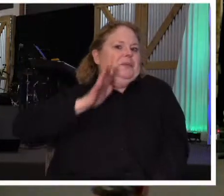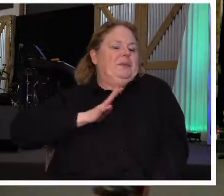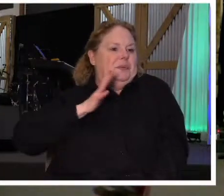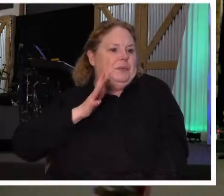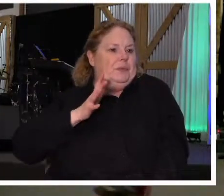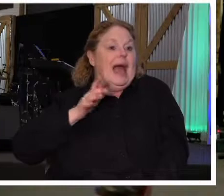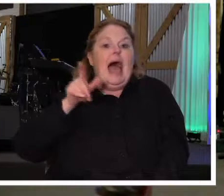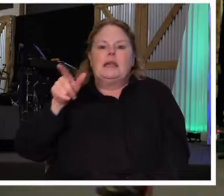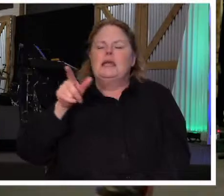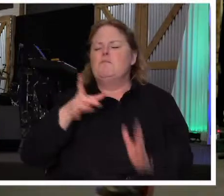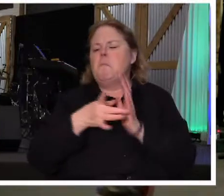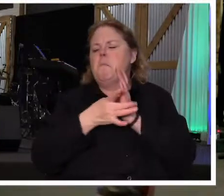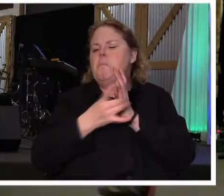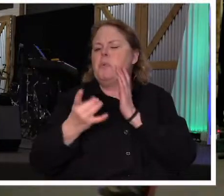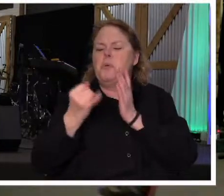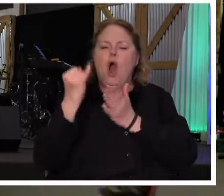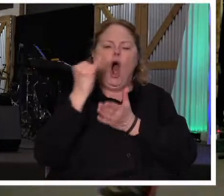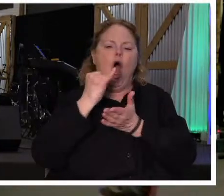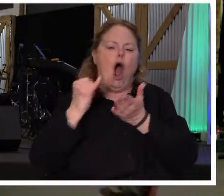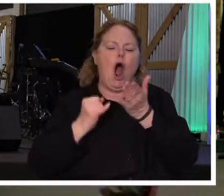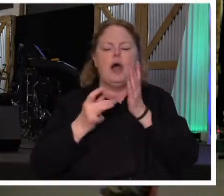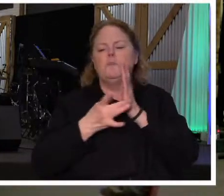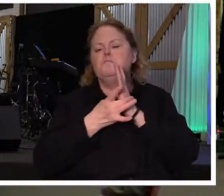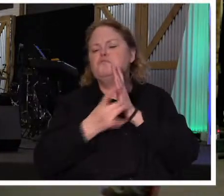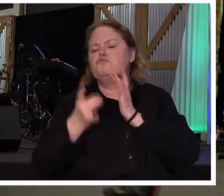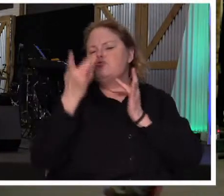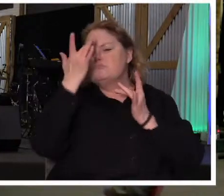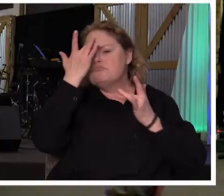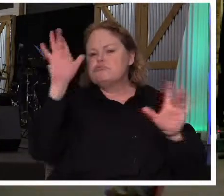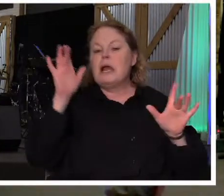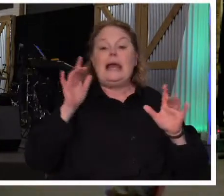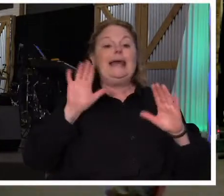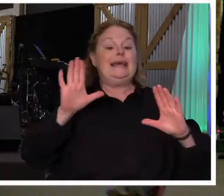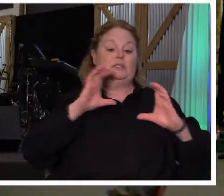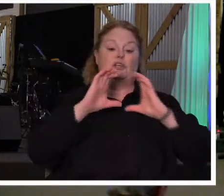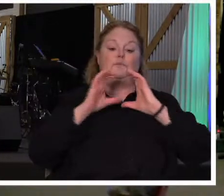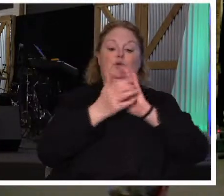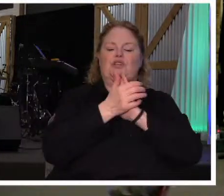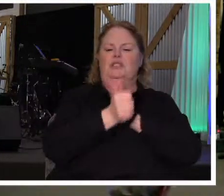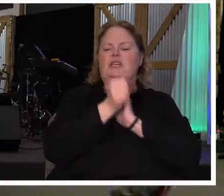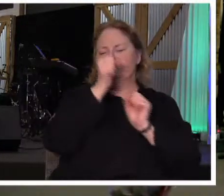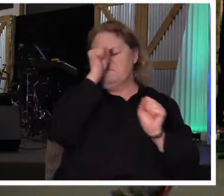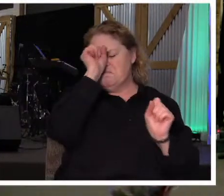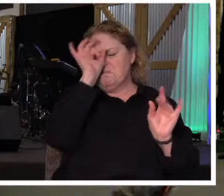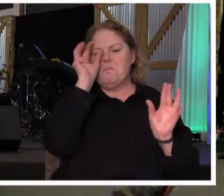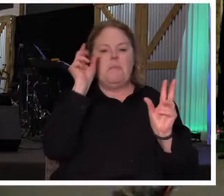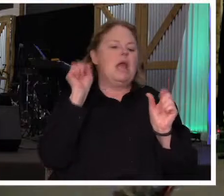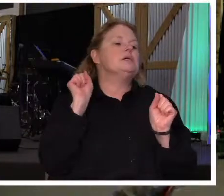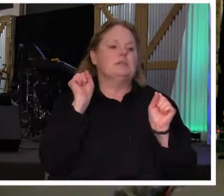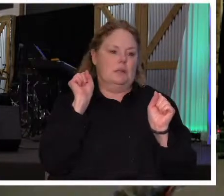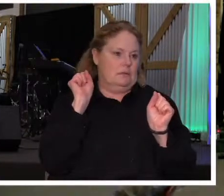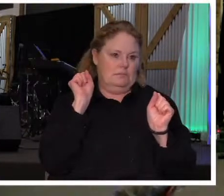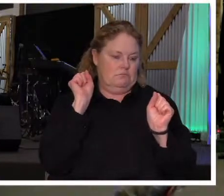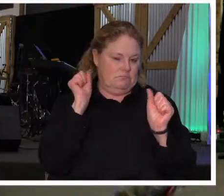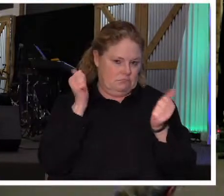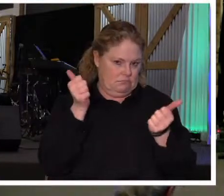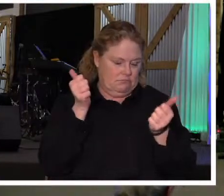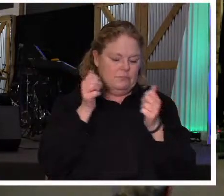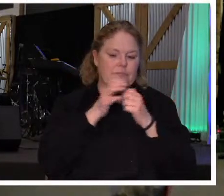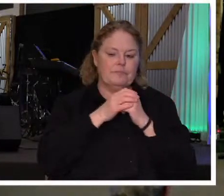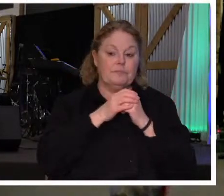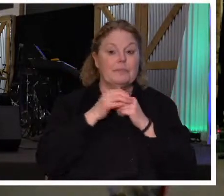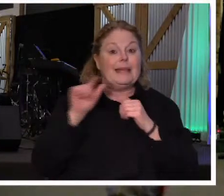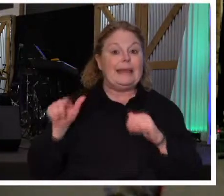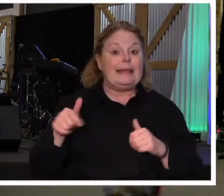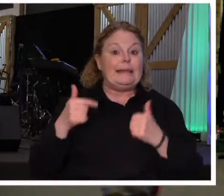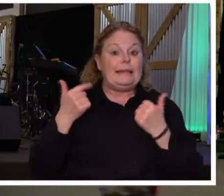man of artistic and a man of intellectual and communicative genius. And remember, he